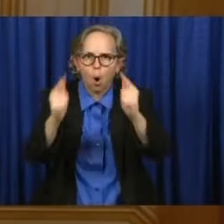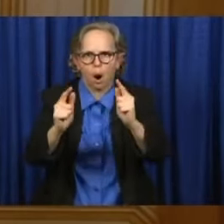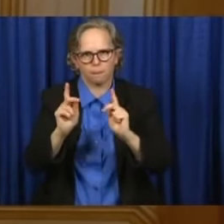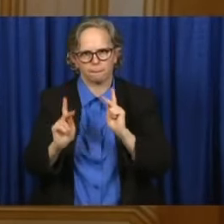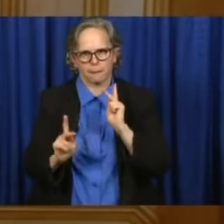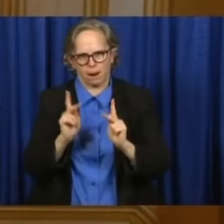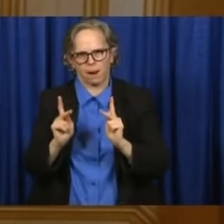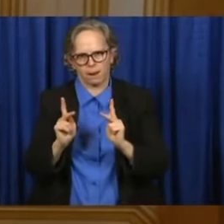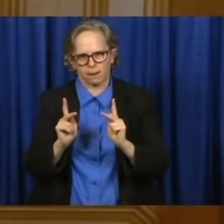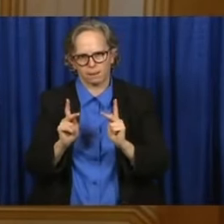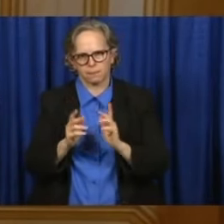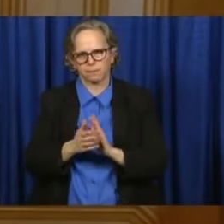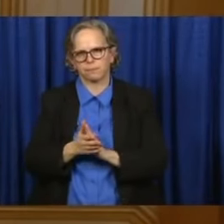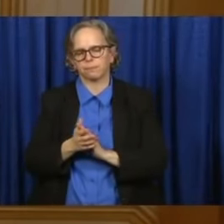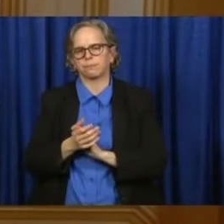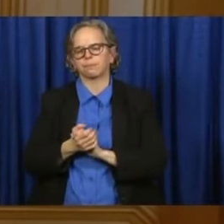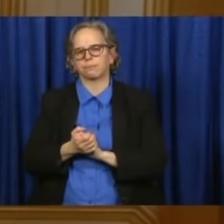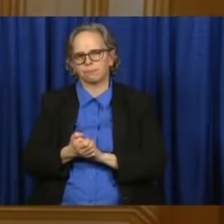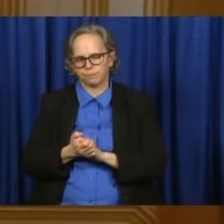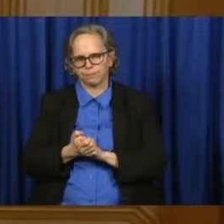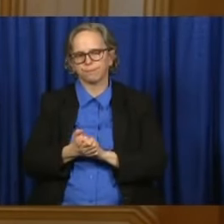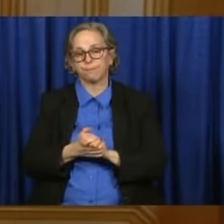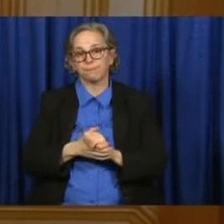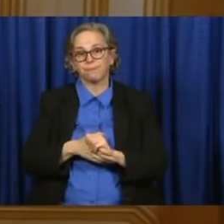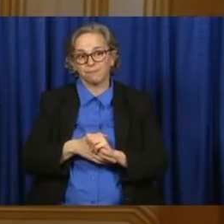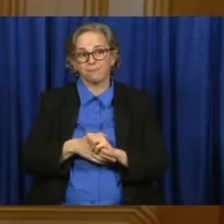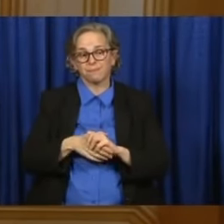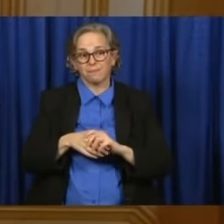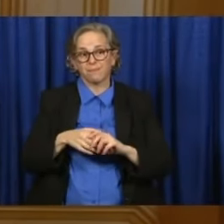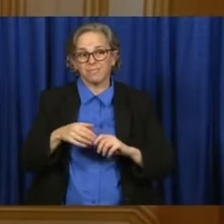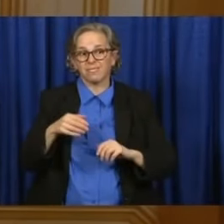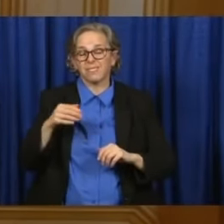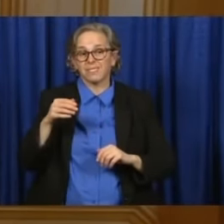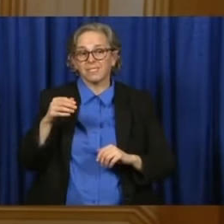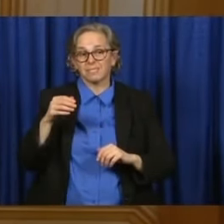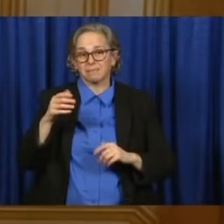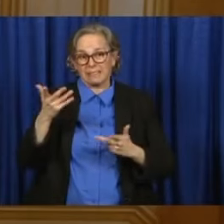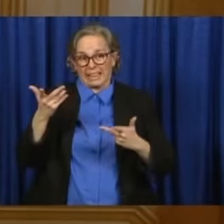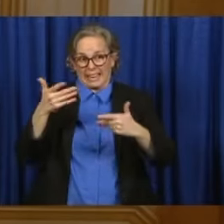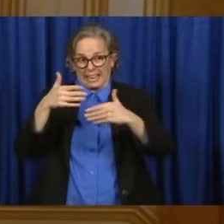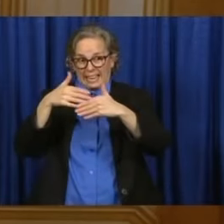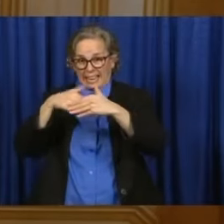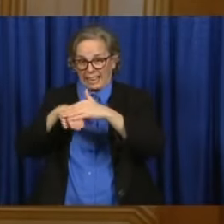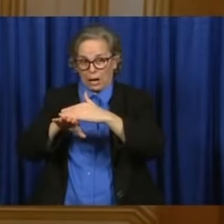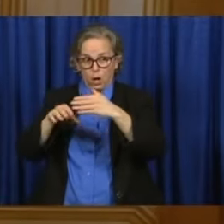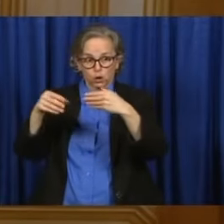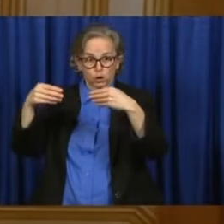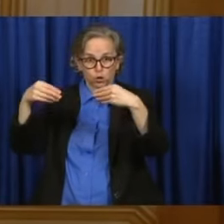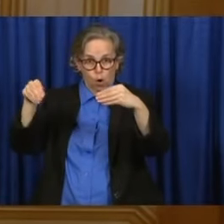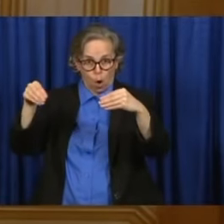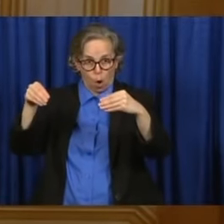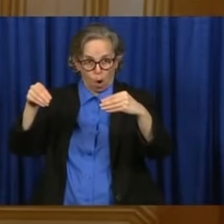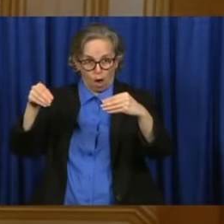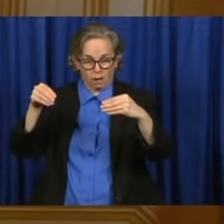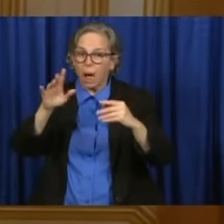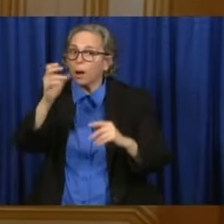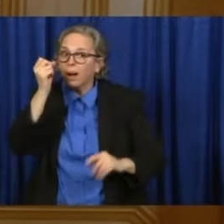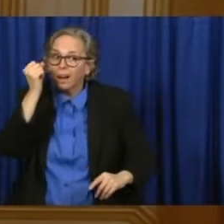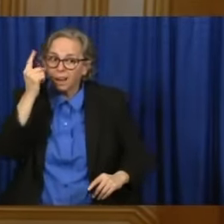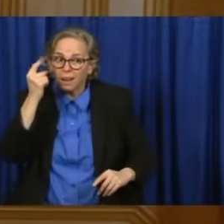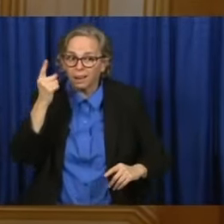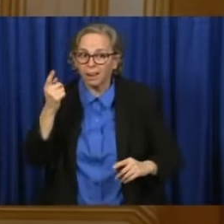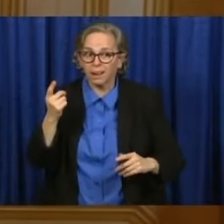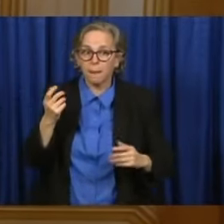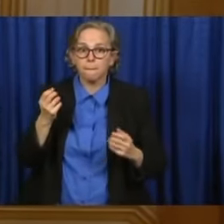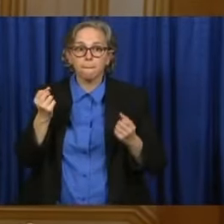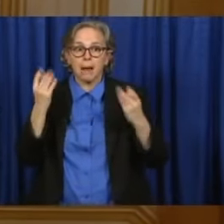The other thing we talk about here is entering the store itself. Again, many companies, many businesses